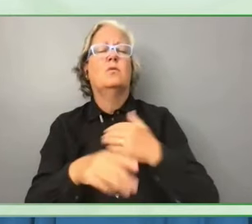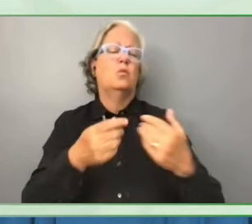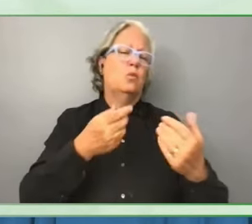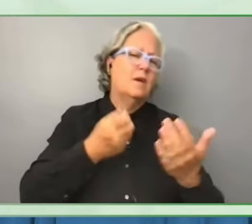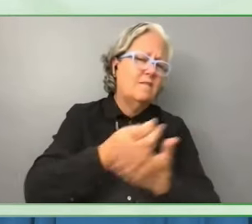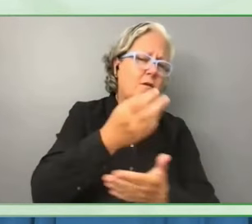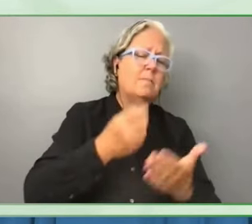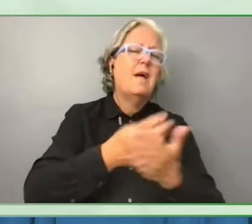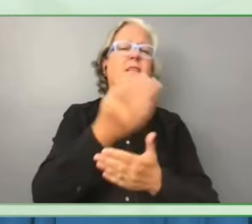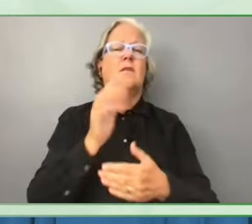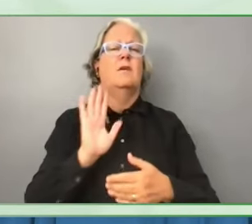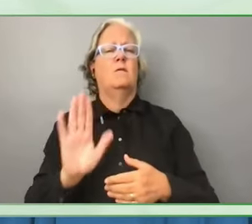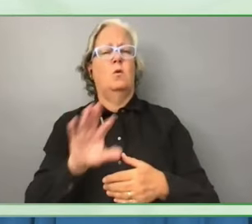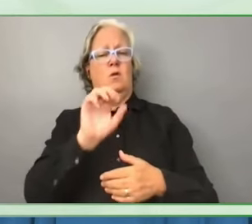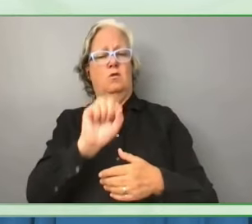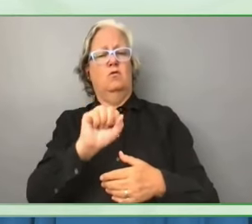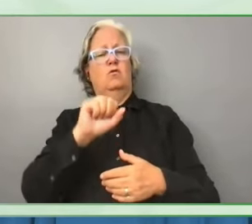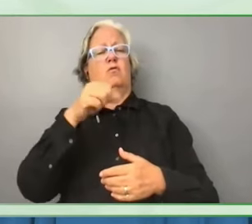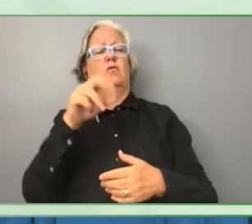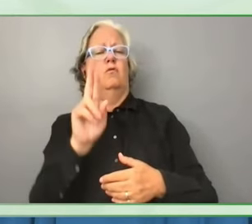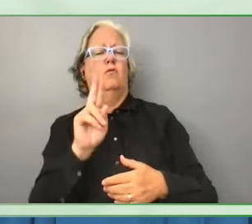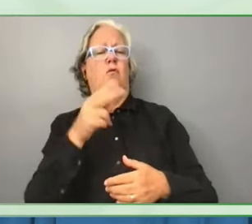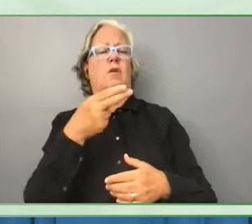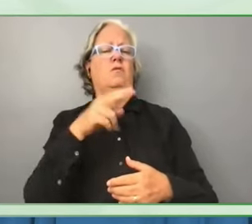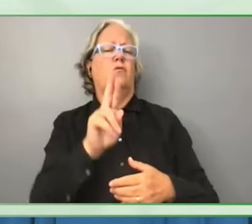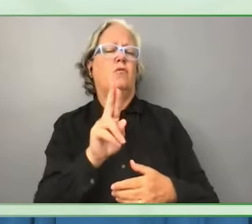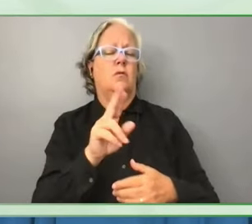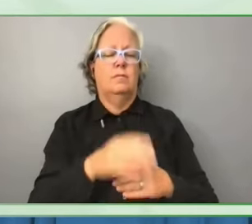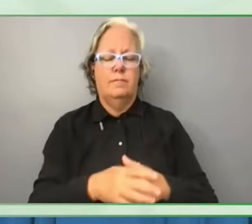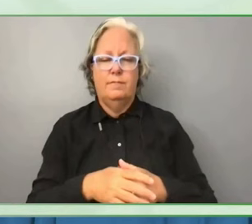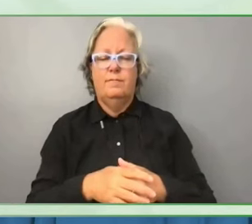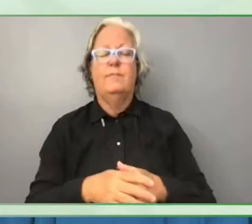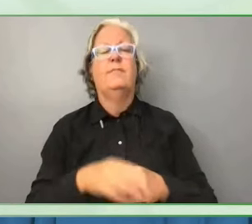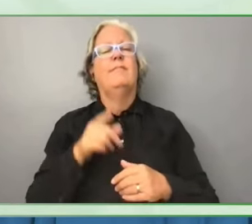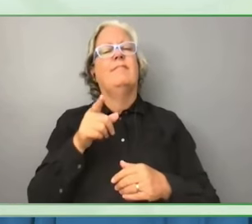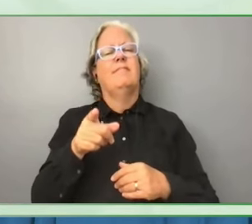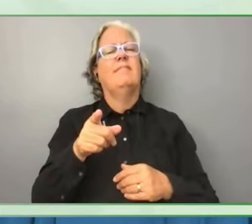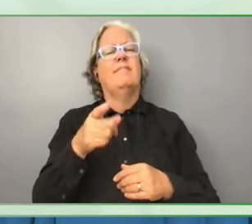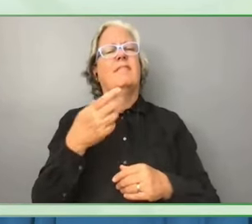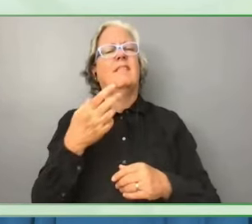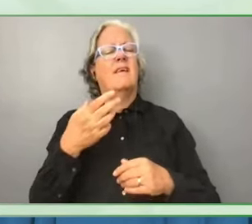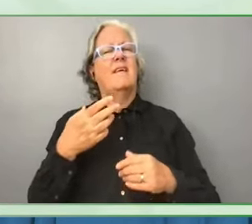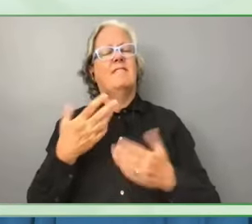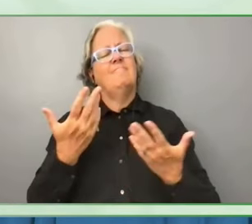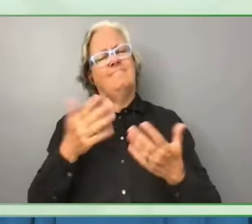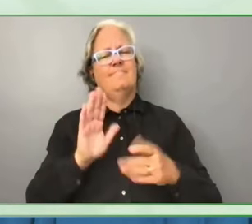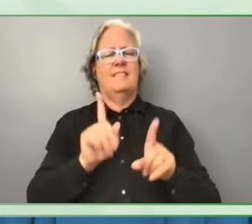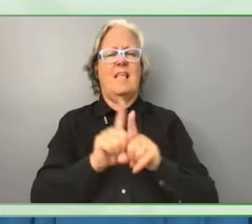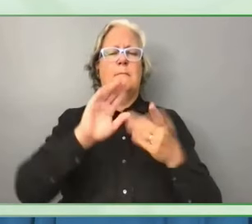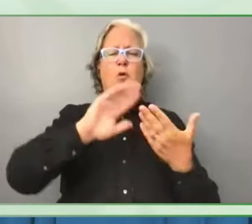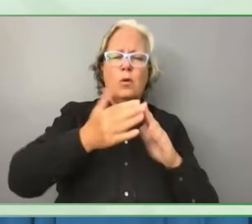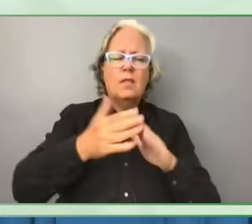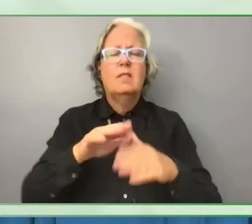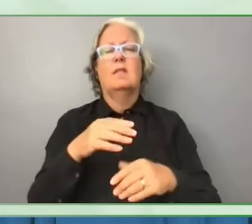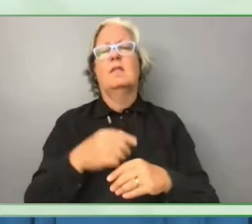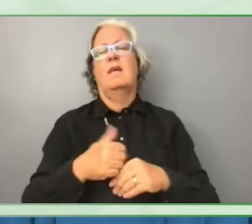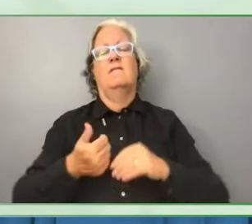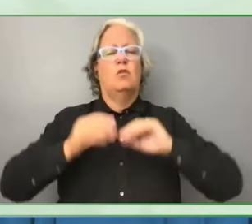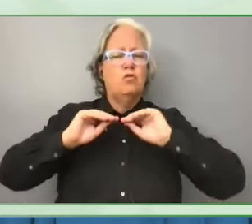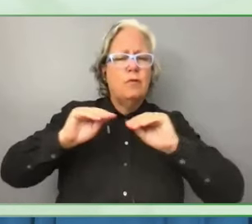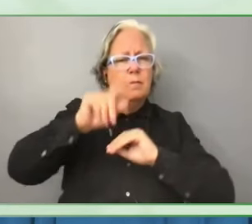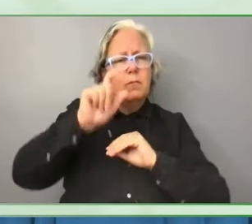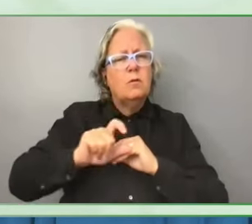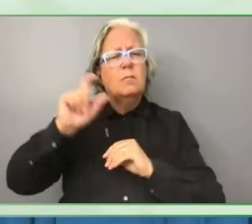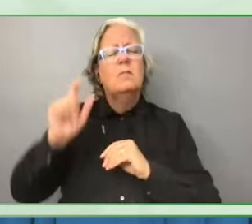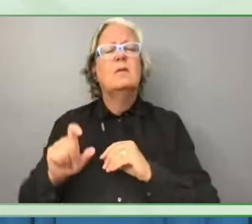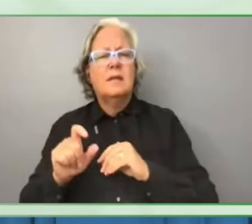to enjoy these rights. It does so by a multisectoral and community-based approach, a training of trainers, and focus on awareness raising